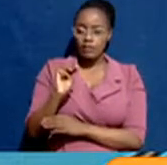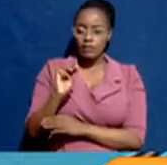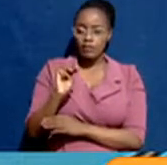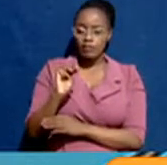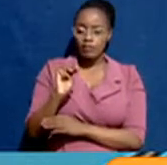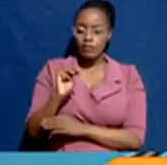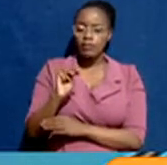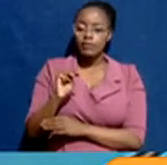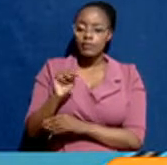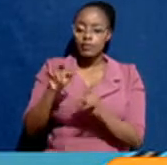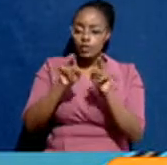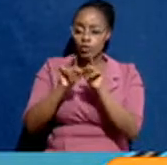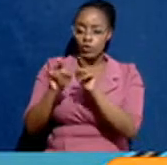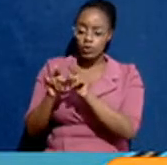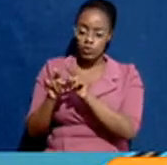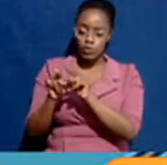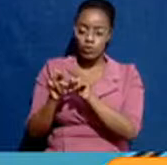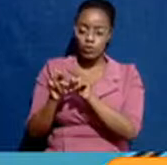We are